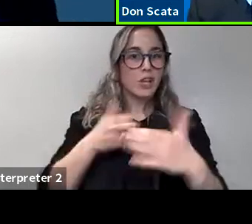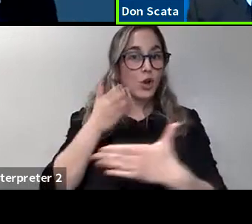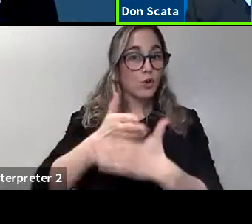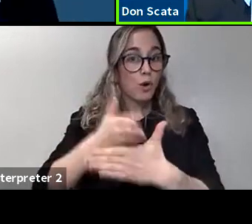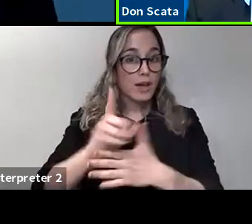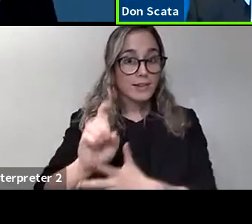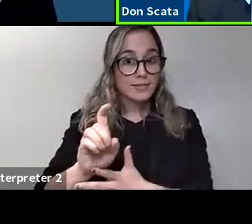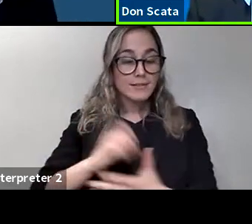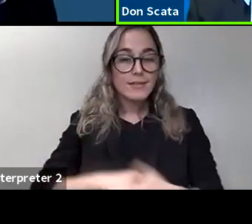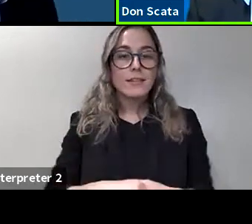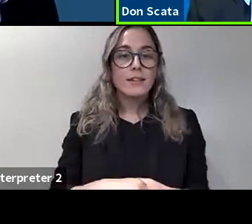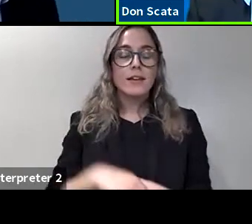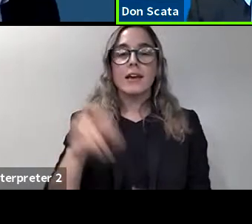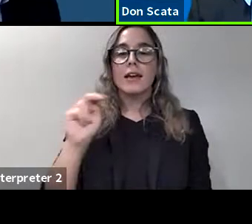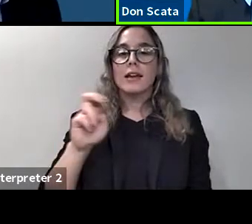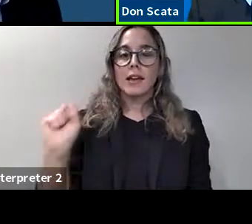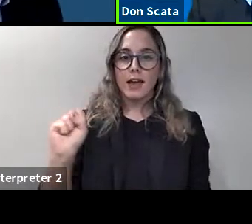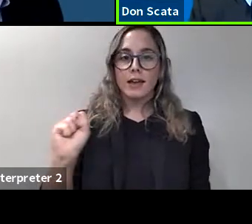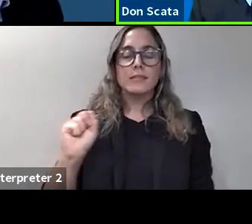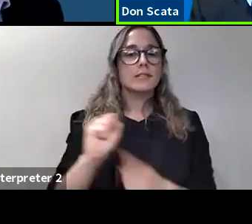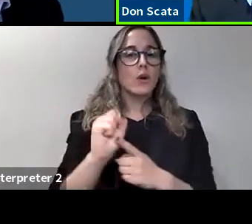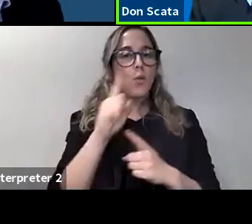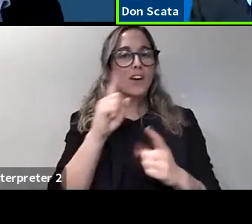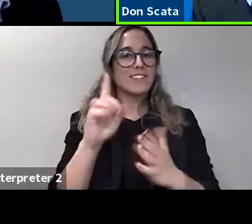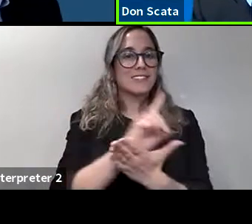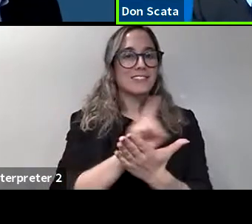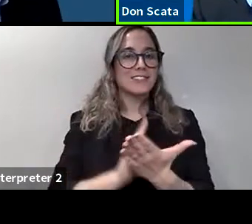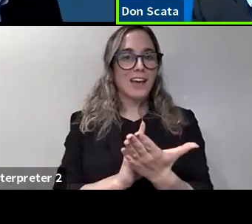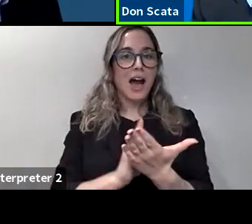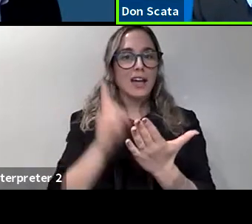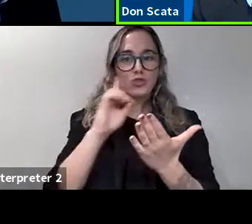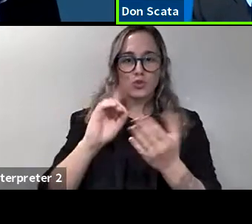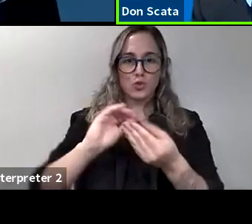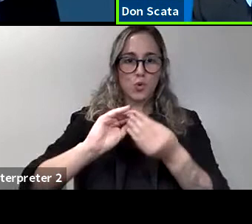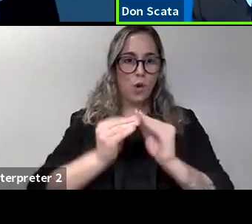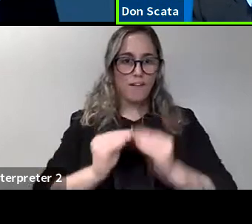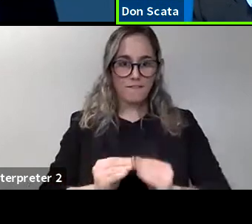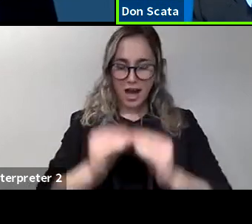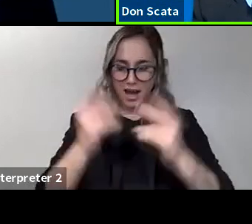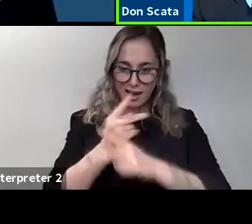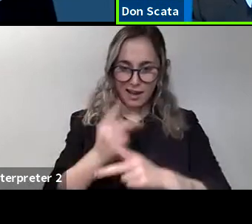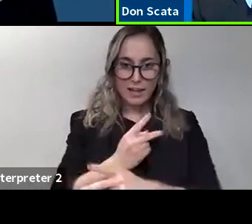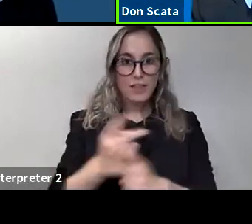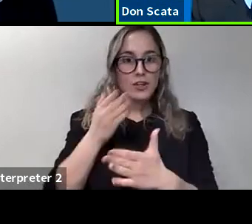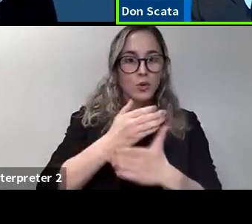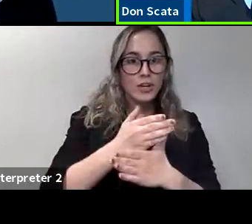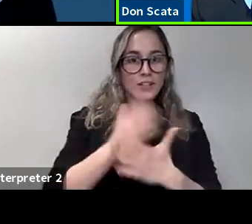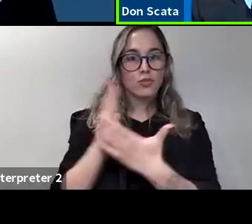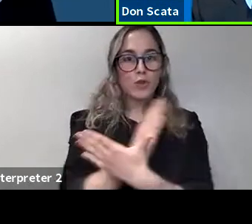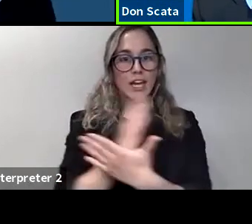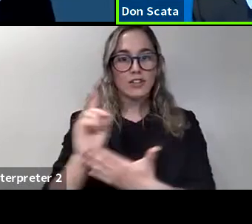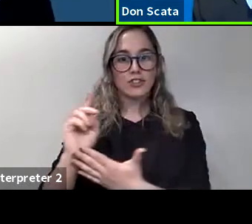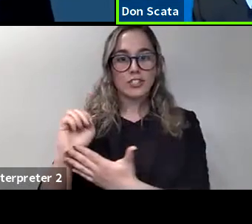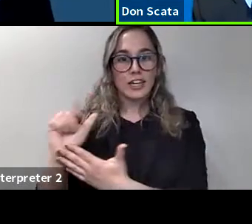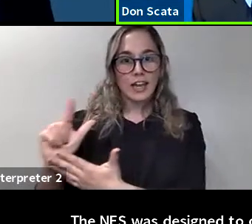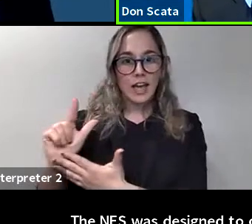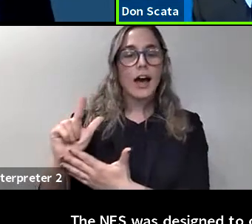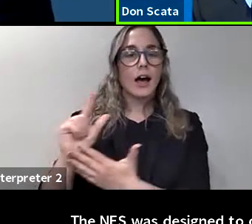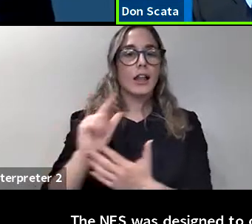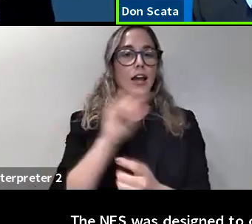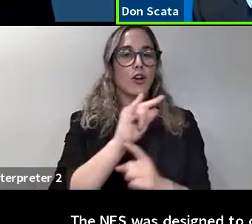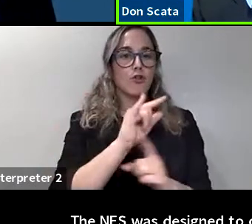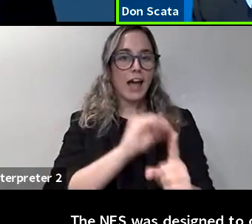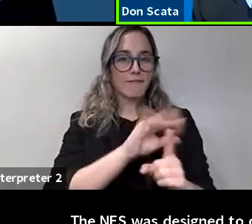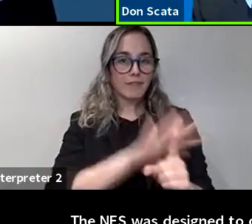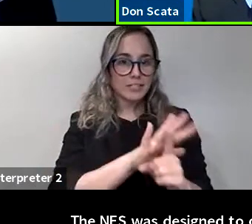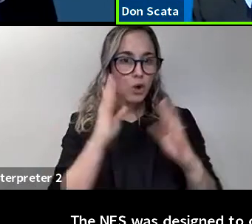So the NES was designed to quantify the annoyance resulting from a range of DNL aircraft noise exposures. While